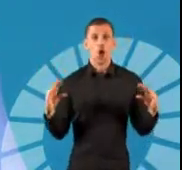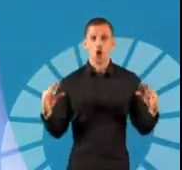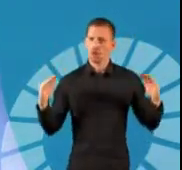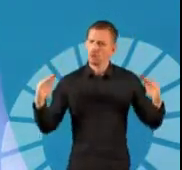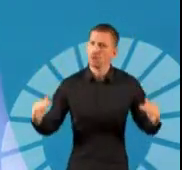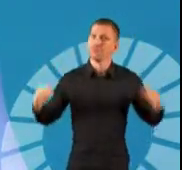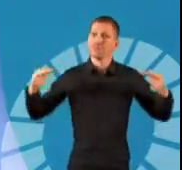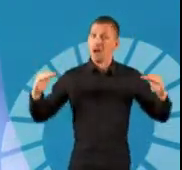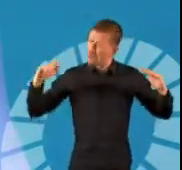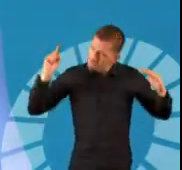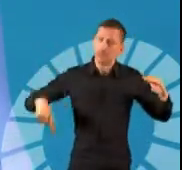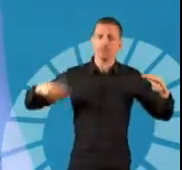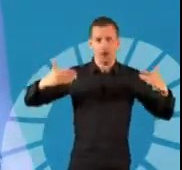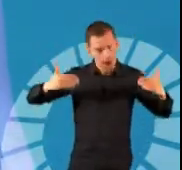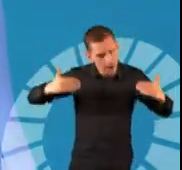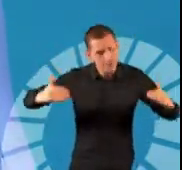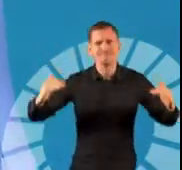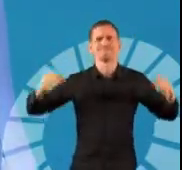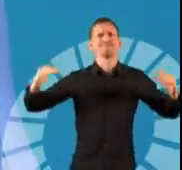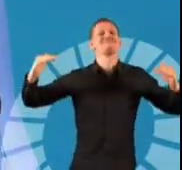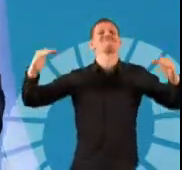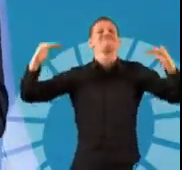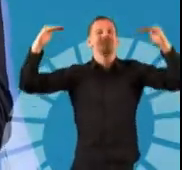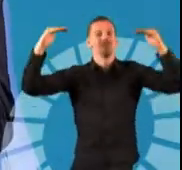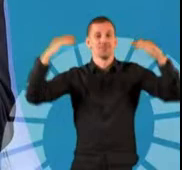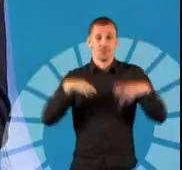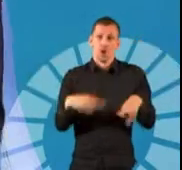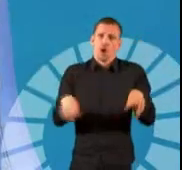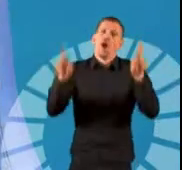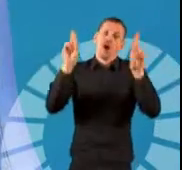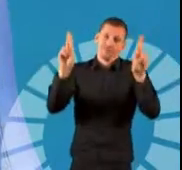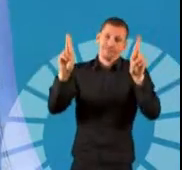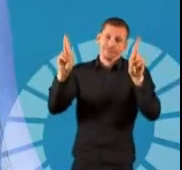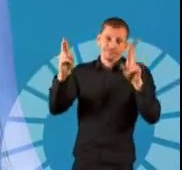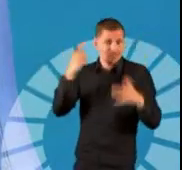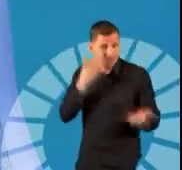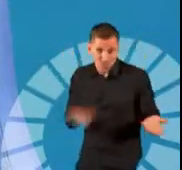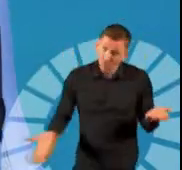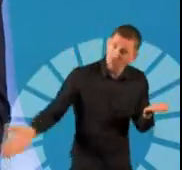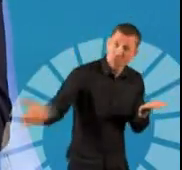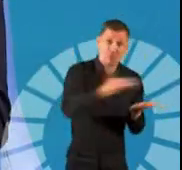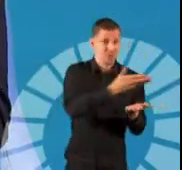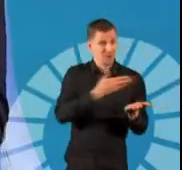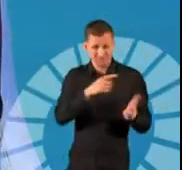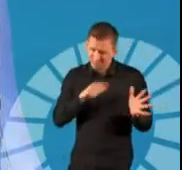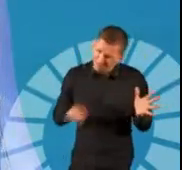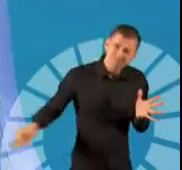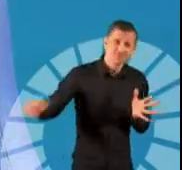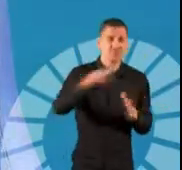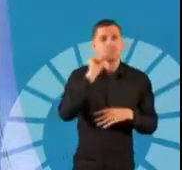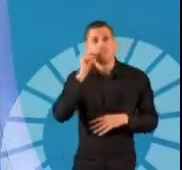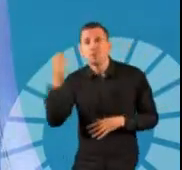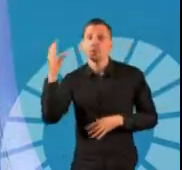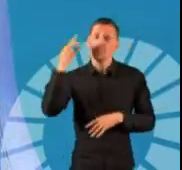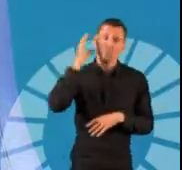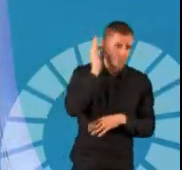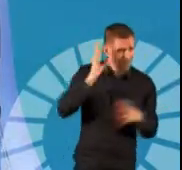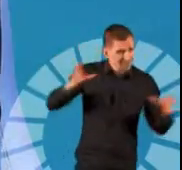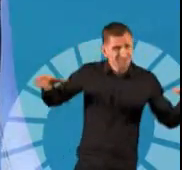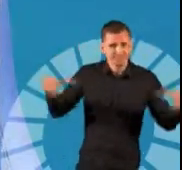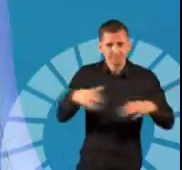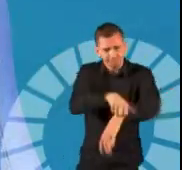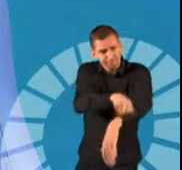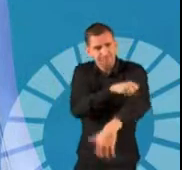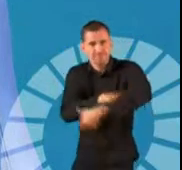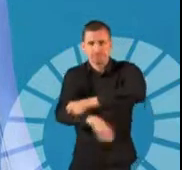back. That's why this forum that we're all attending, we've got to be mobilized. We've got to be together.